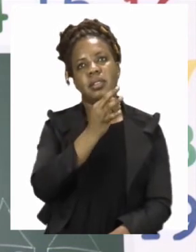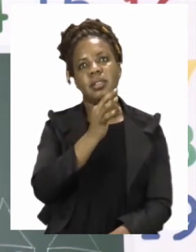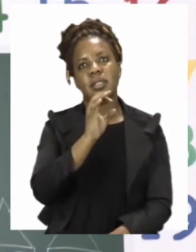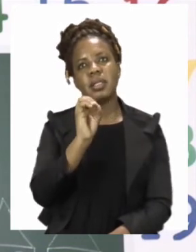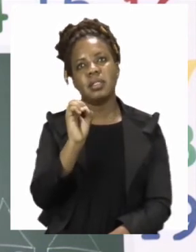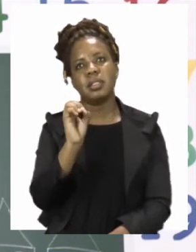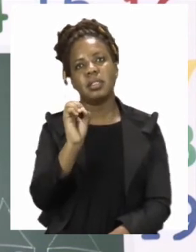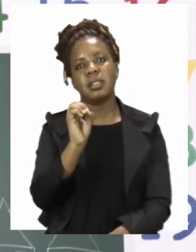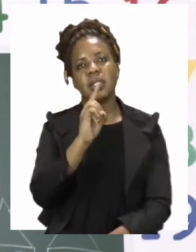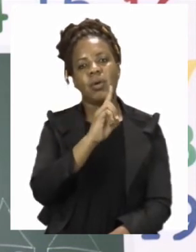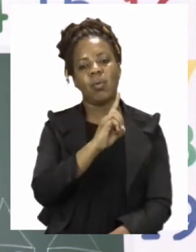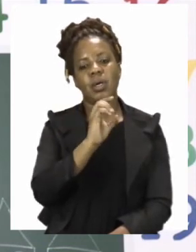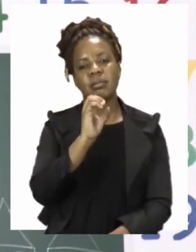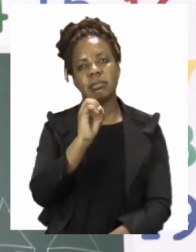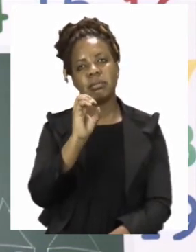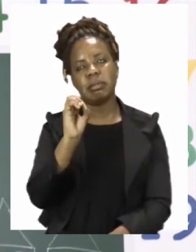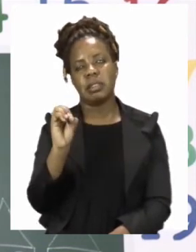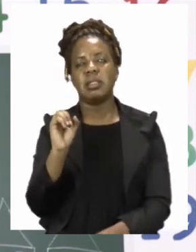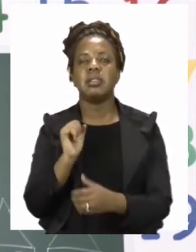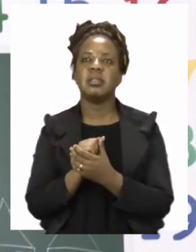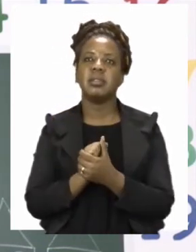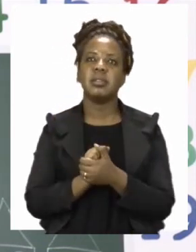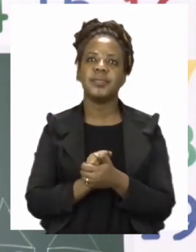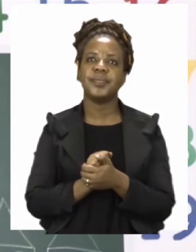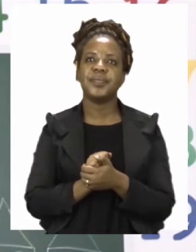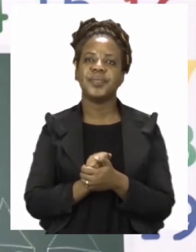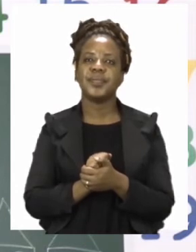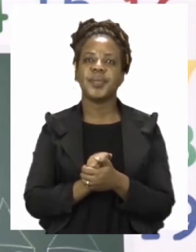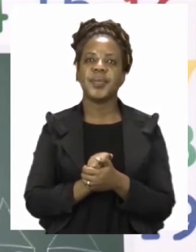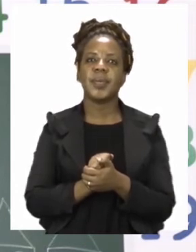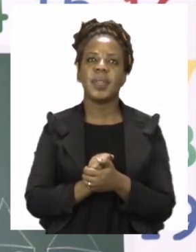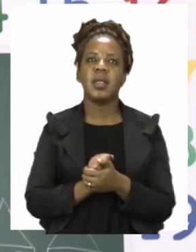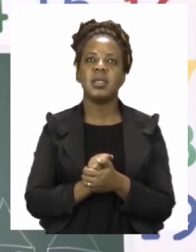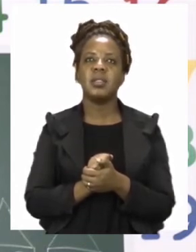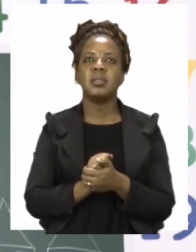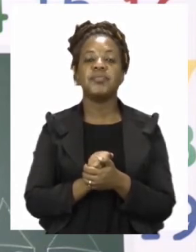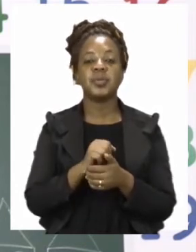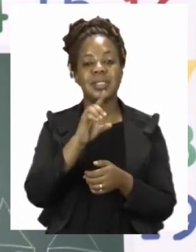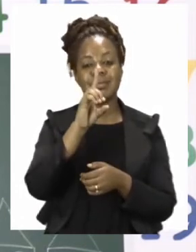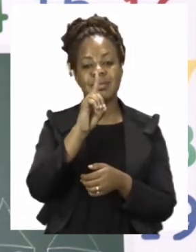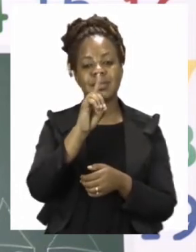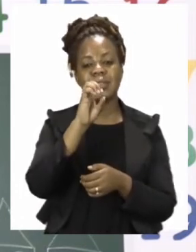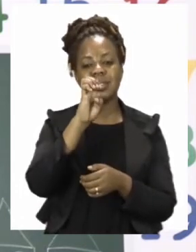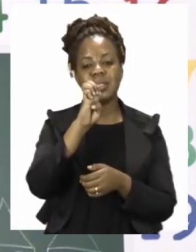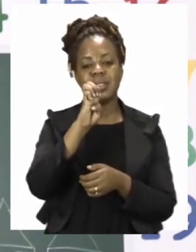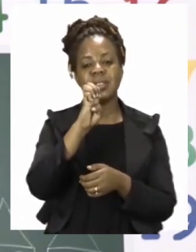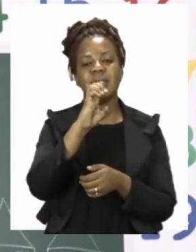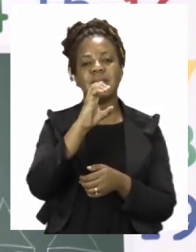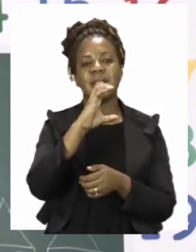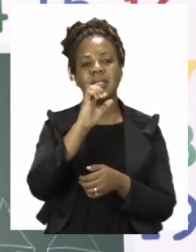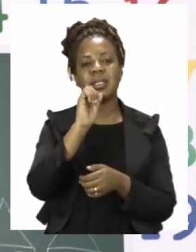a look at the board. So, A is asking us to find the nearest 10 for the number